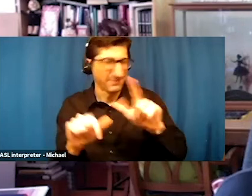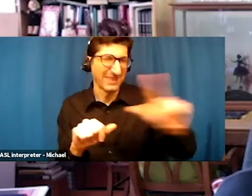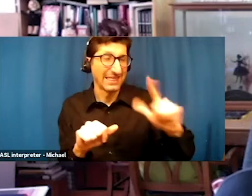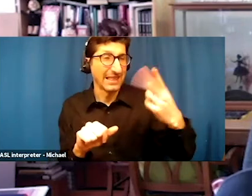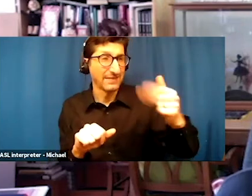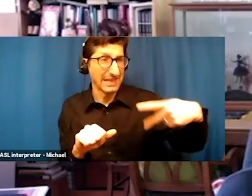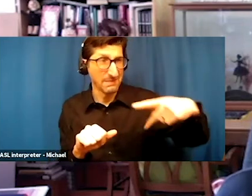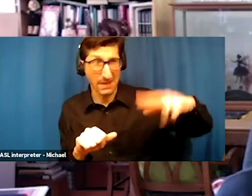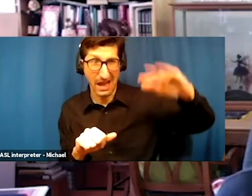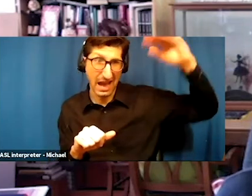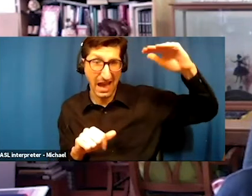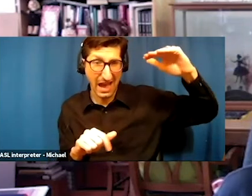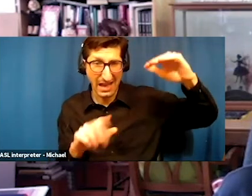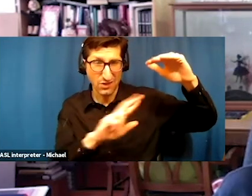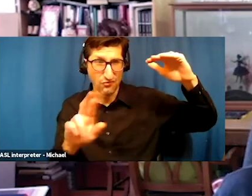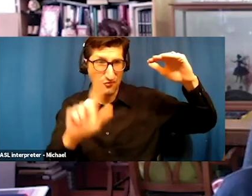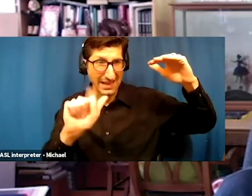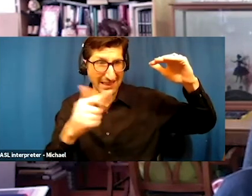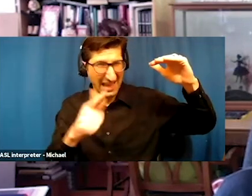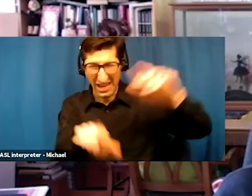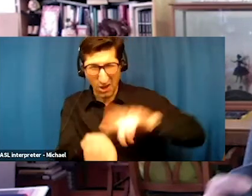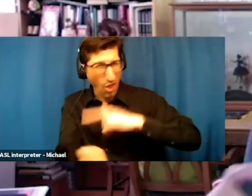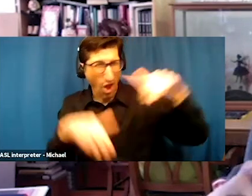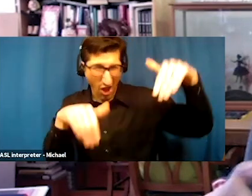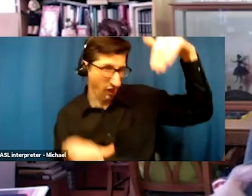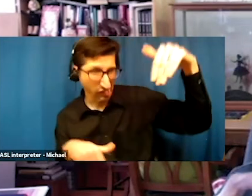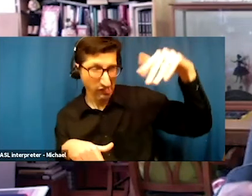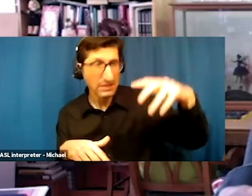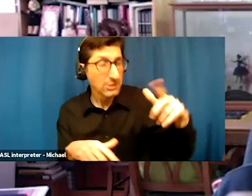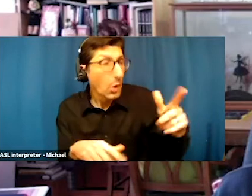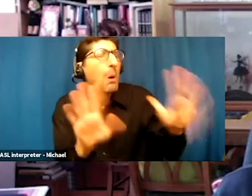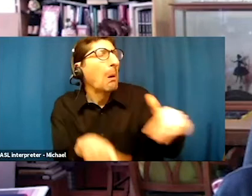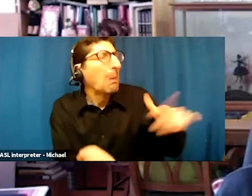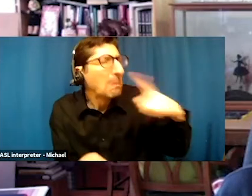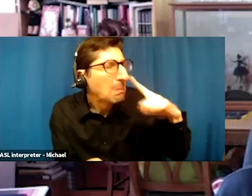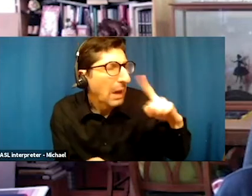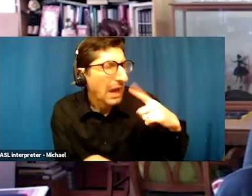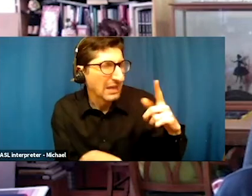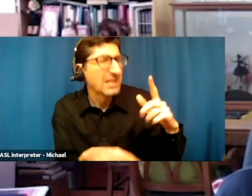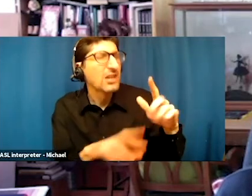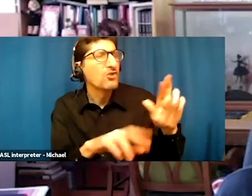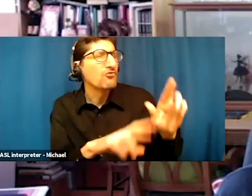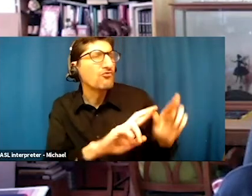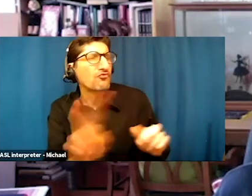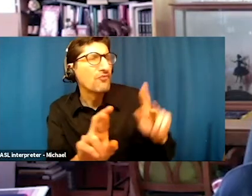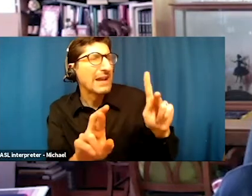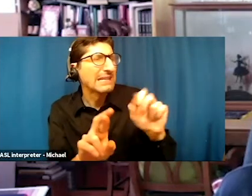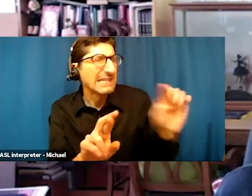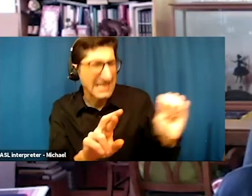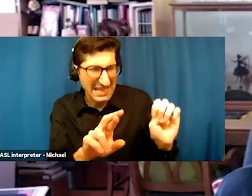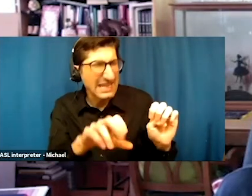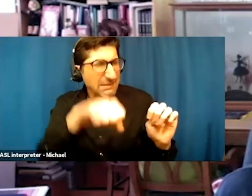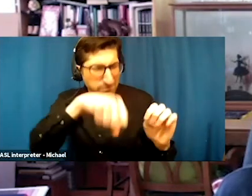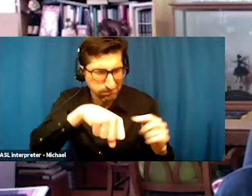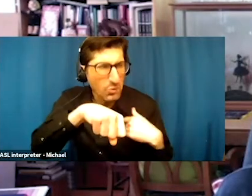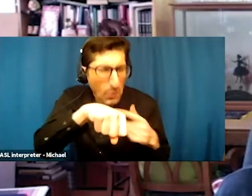you'll grow up straighter and taller. All we have to do is cut a little piece of bone out of your right knee. And here